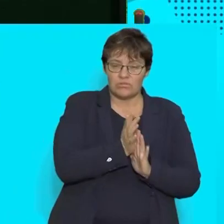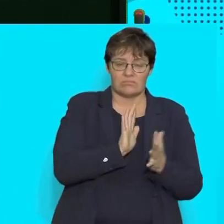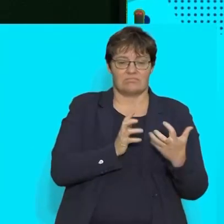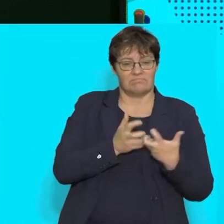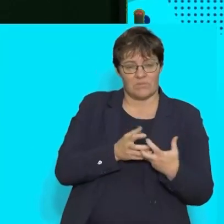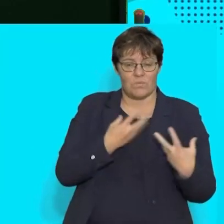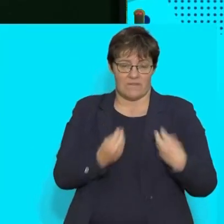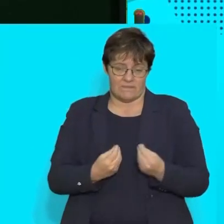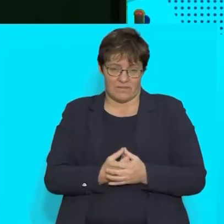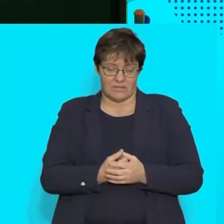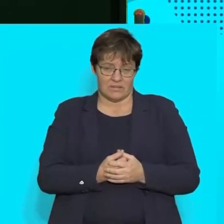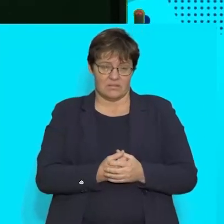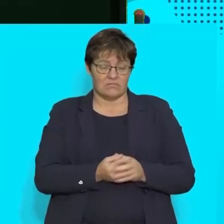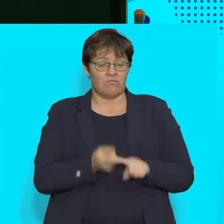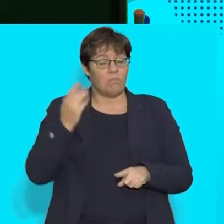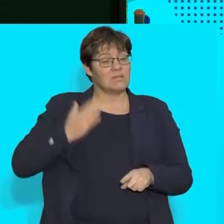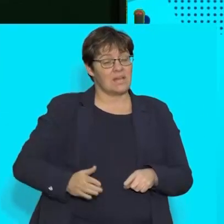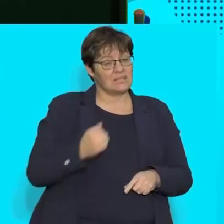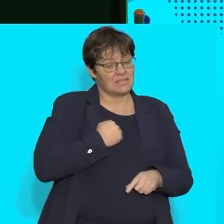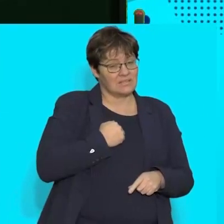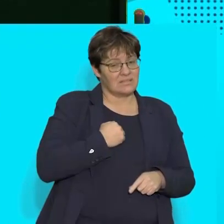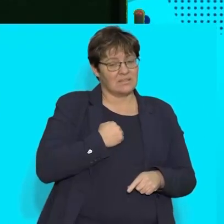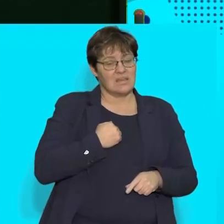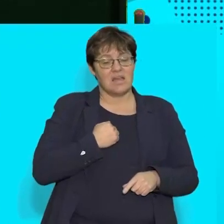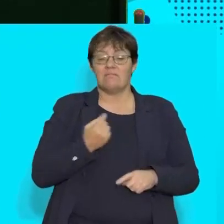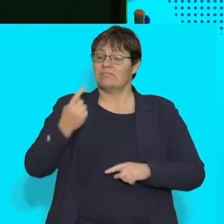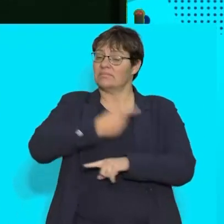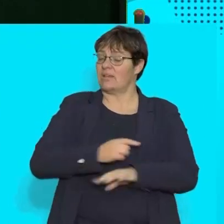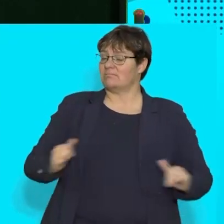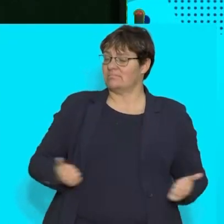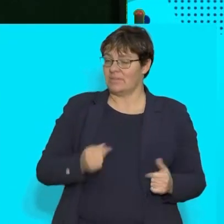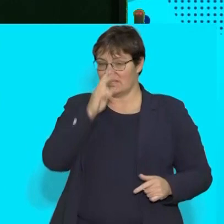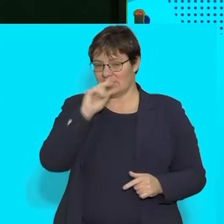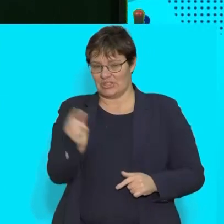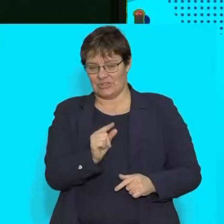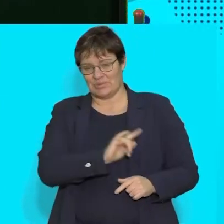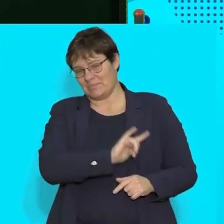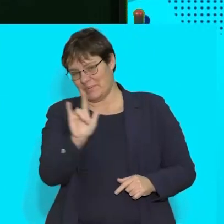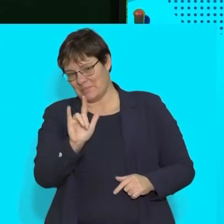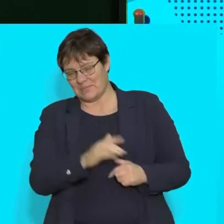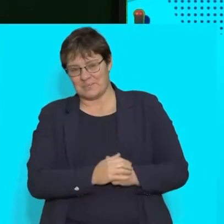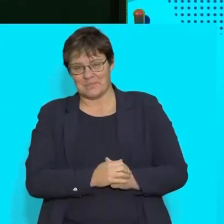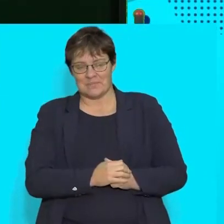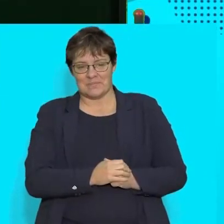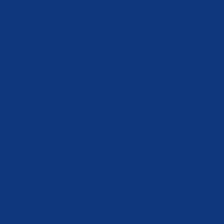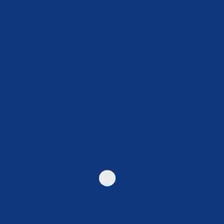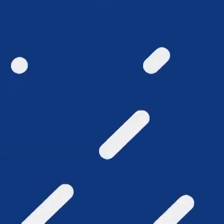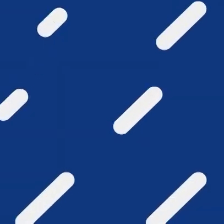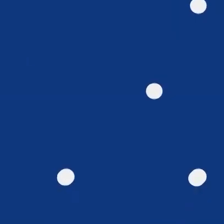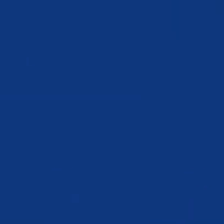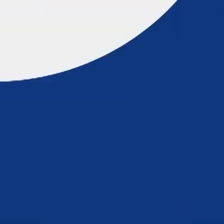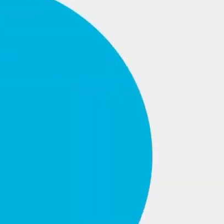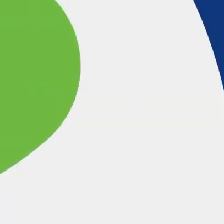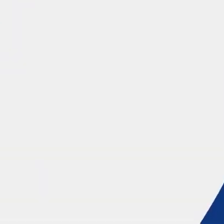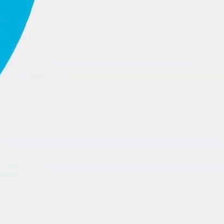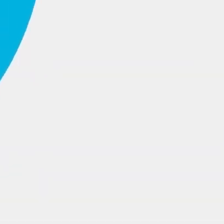engagement that we've had. From my side, have a good day. See you soon. Cheers.